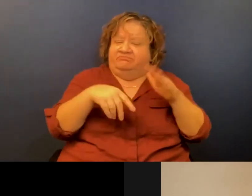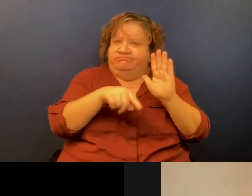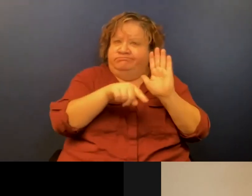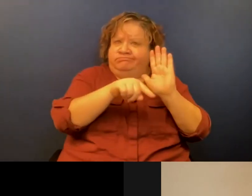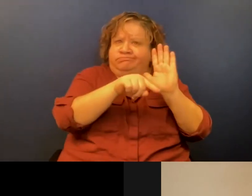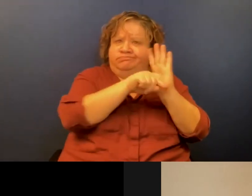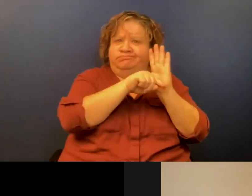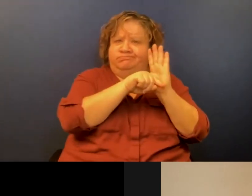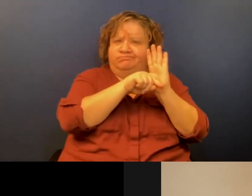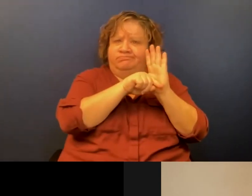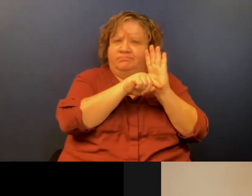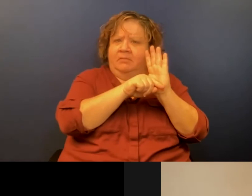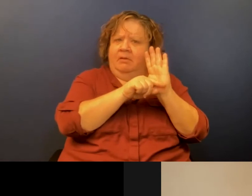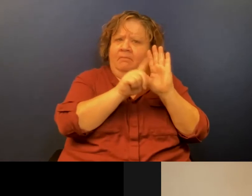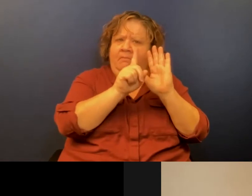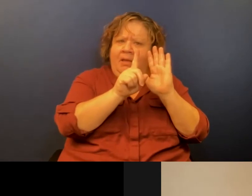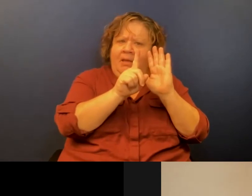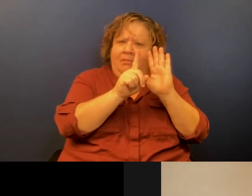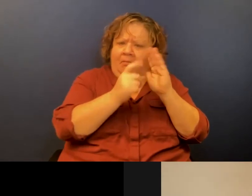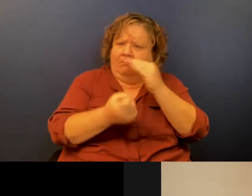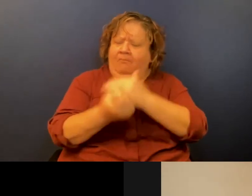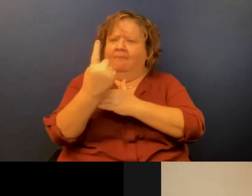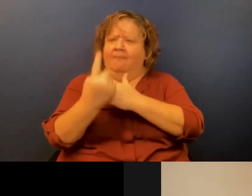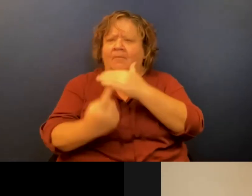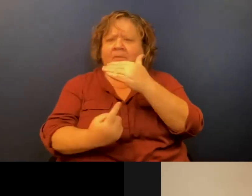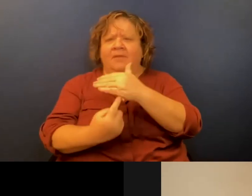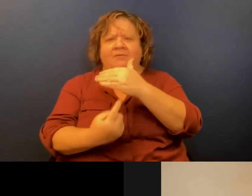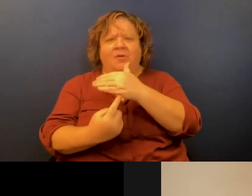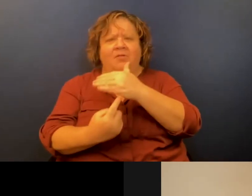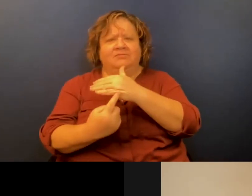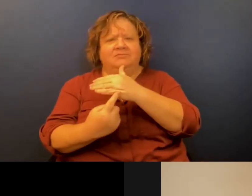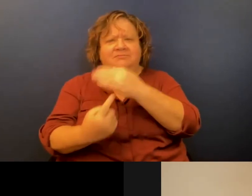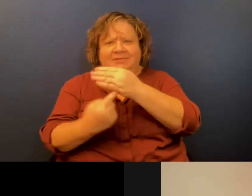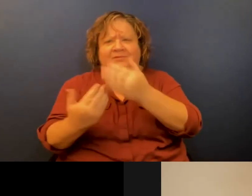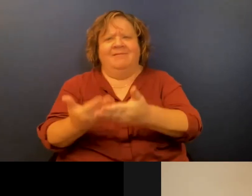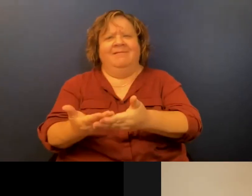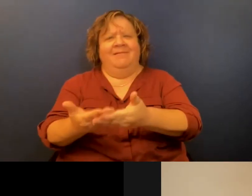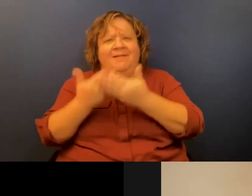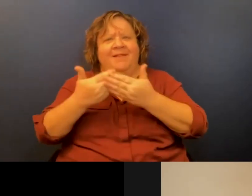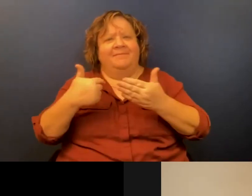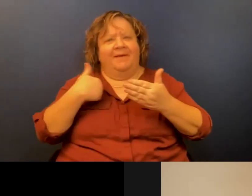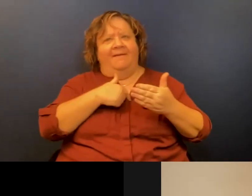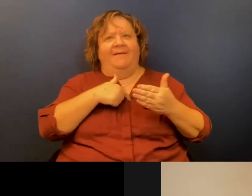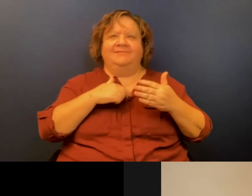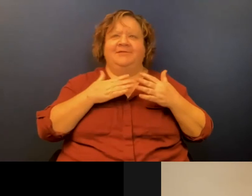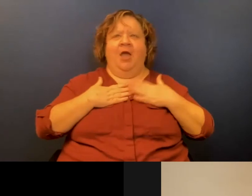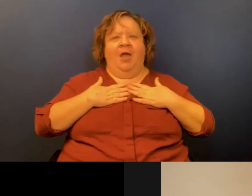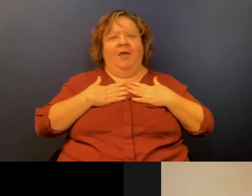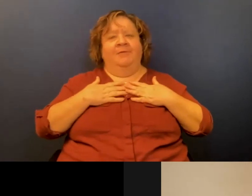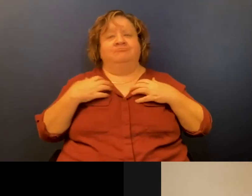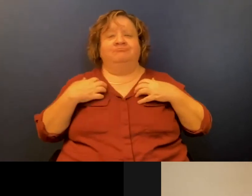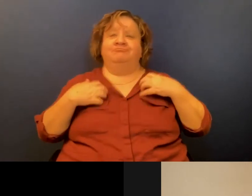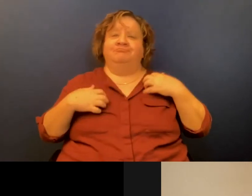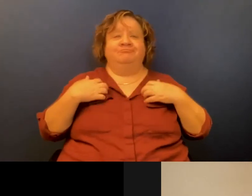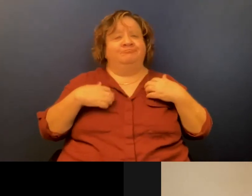us, especially for our recreation, and in order to consume multimedia and movies, for example.